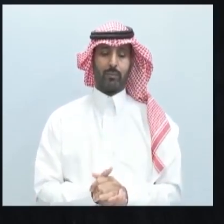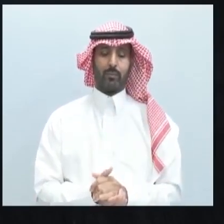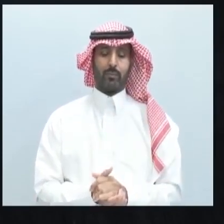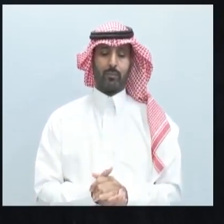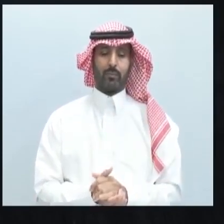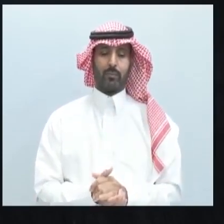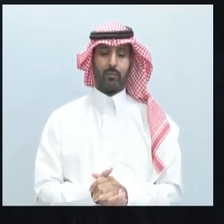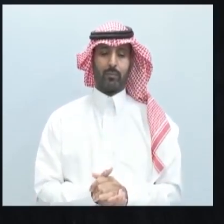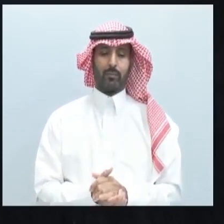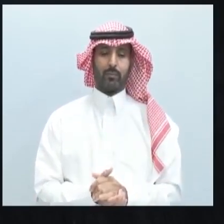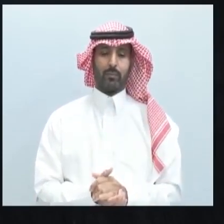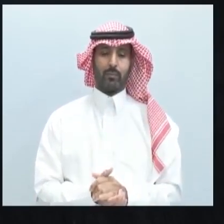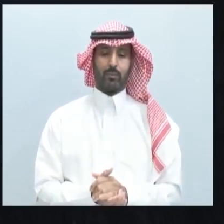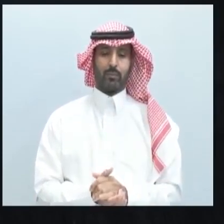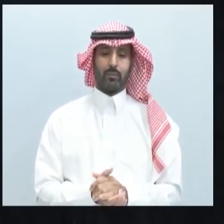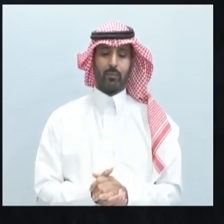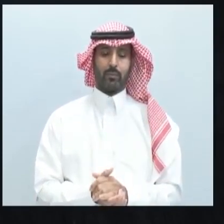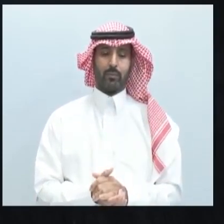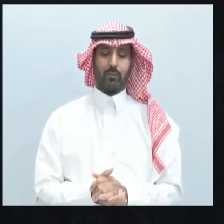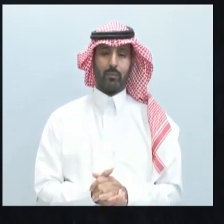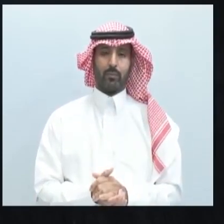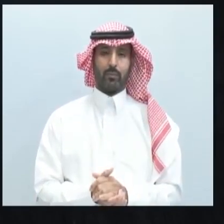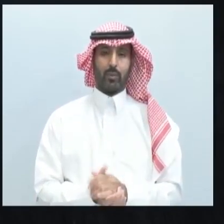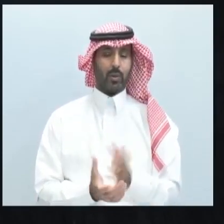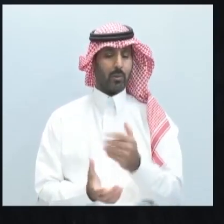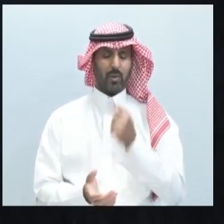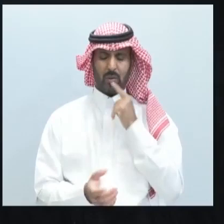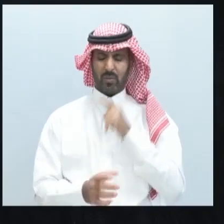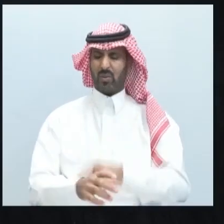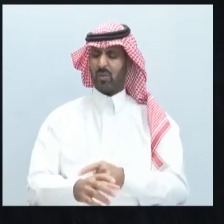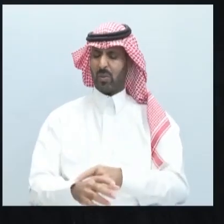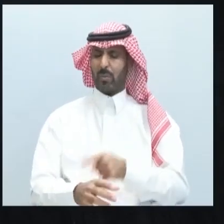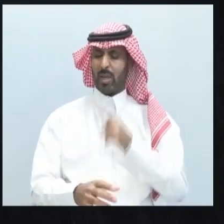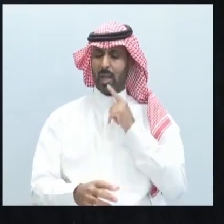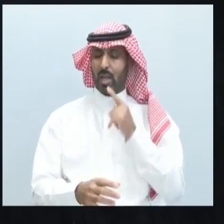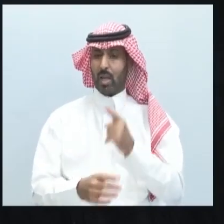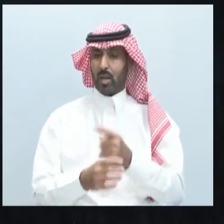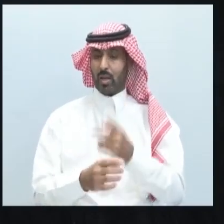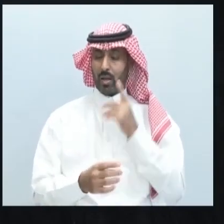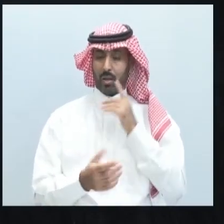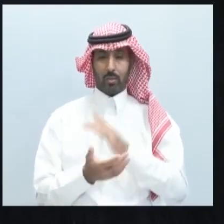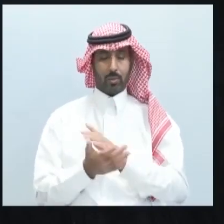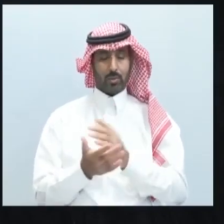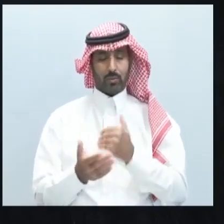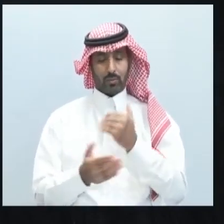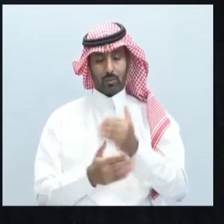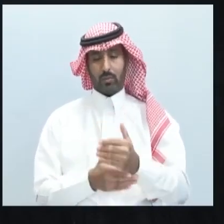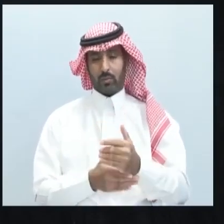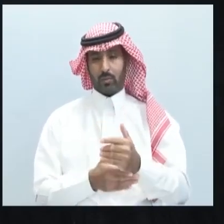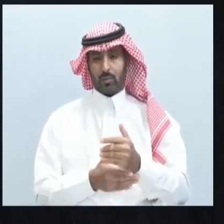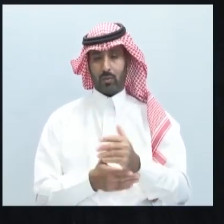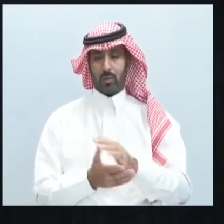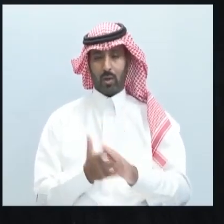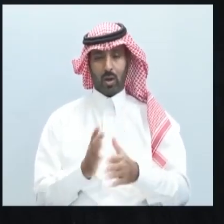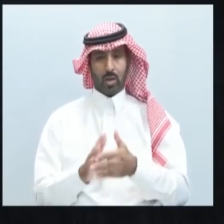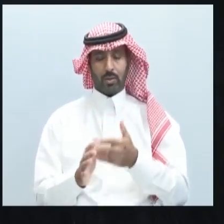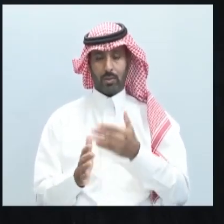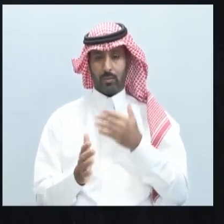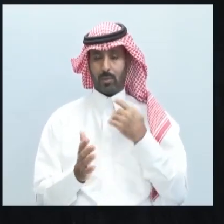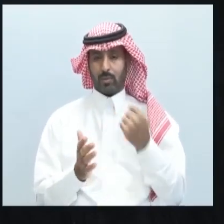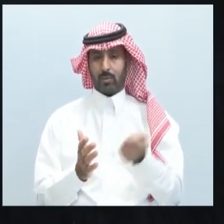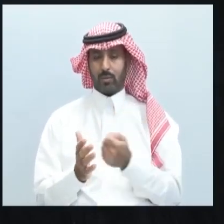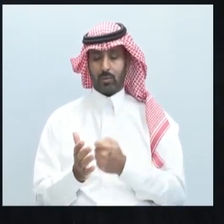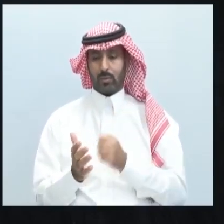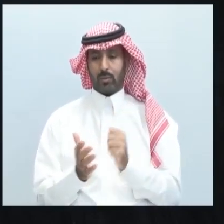have number four, I didn't have a lot of time, but I did manage to finish my homework. She doesn't want to